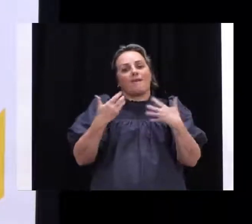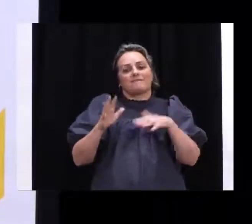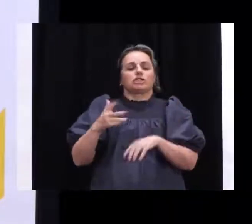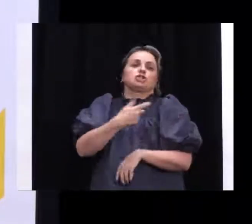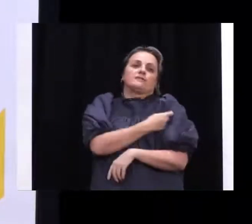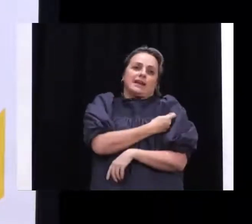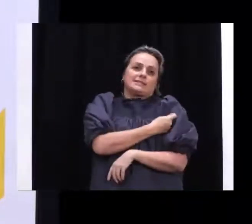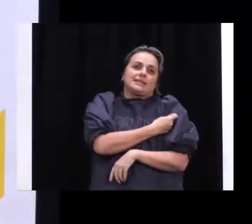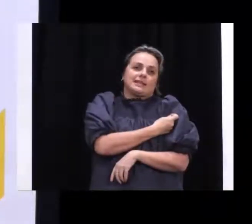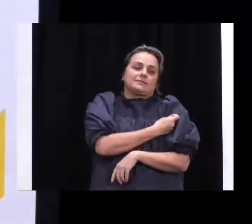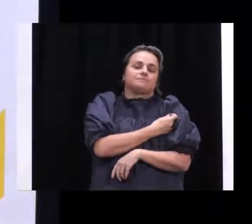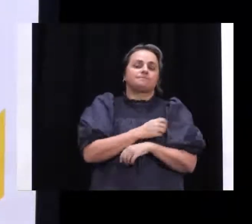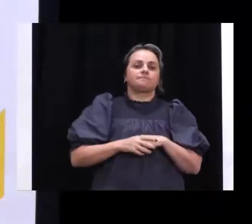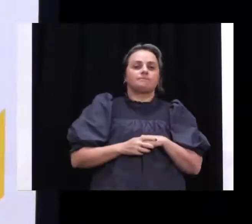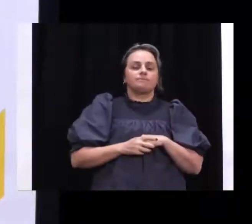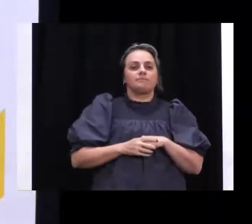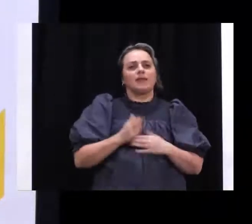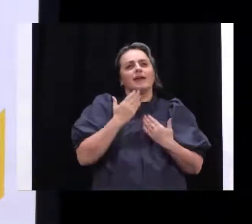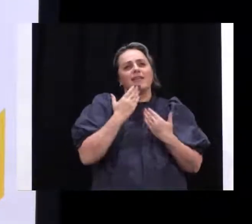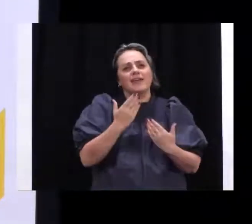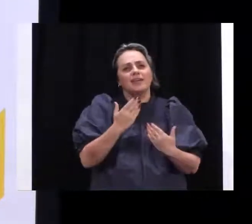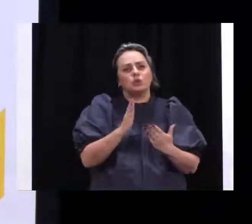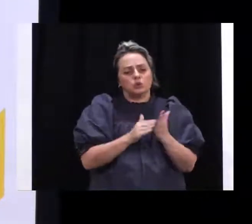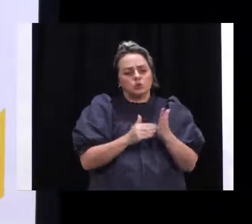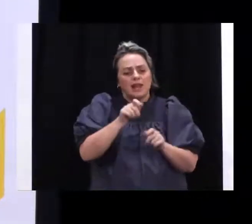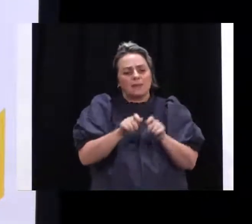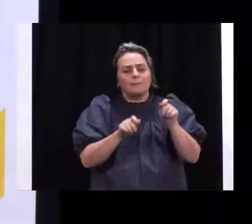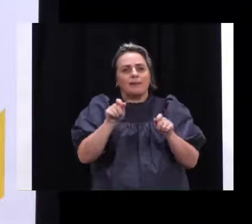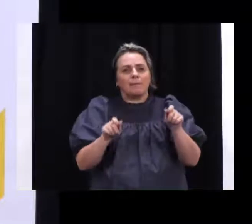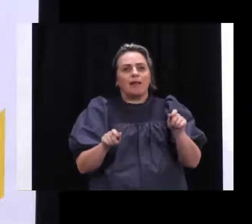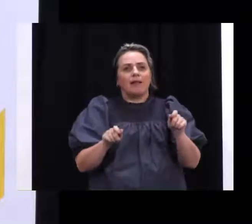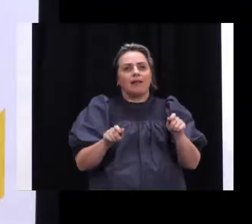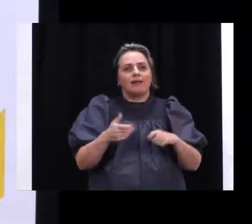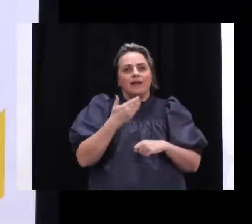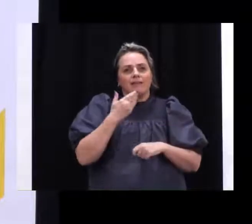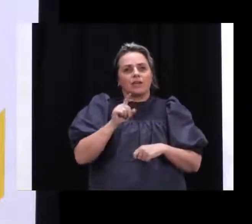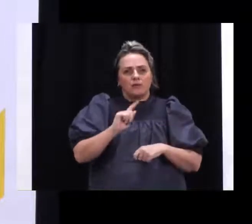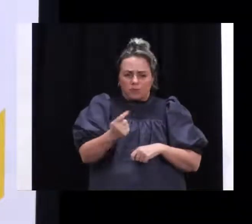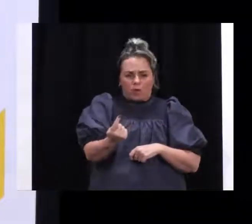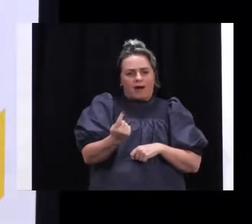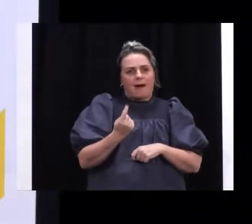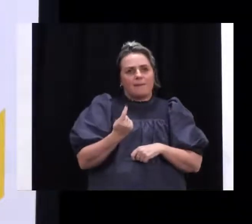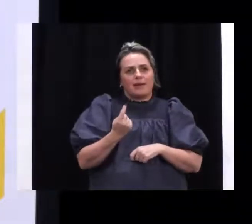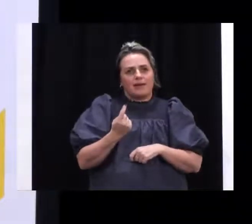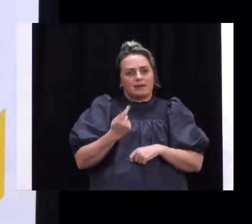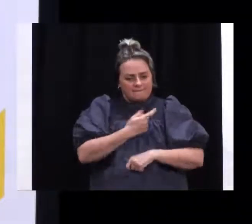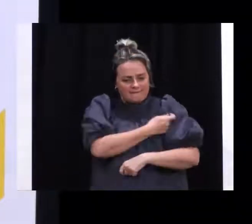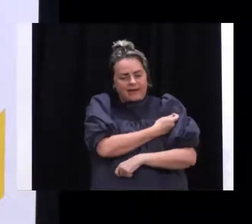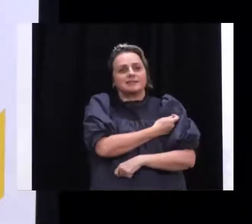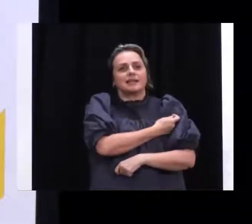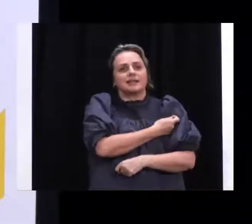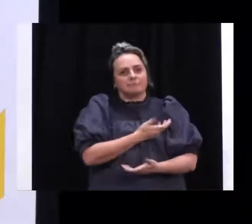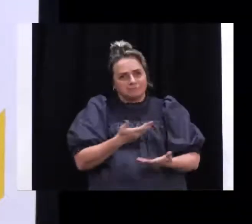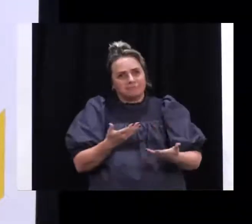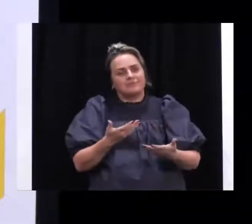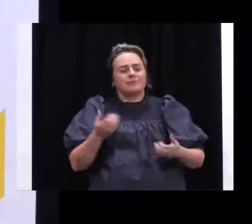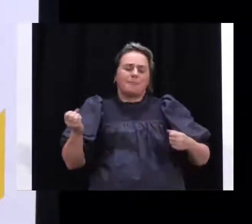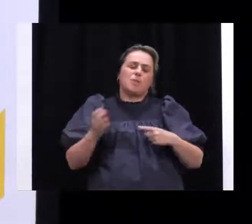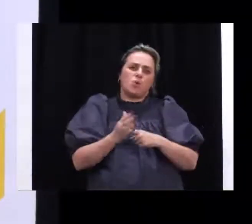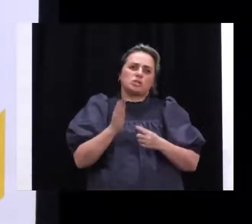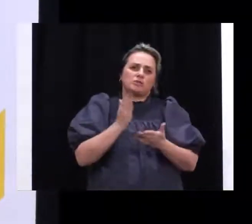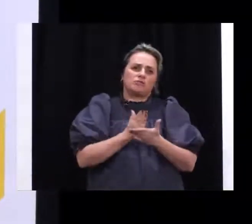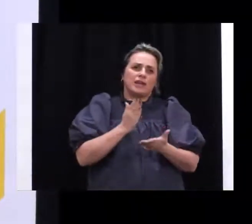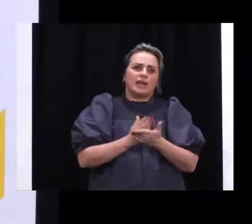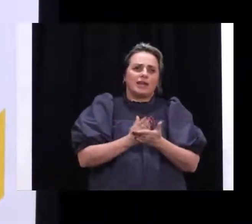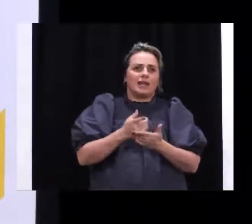dose of the vaccine. So thank you to New Zealanders for coming forward, making your bookings and getting your vaccines. That is really important in our